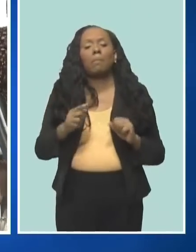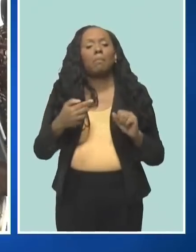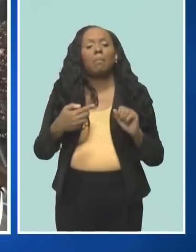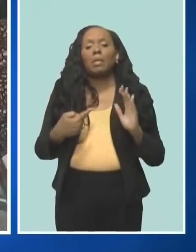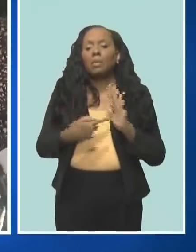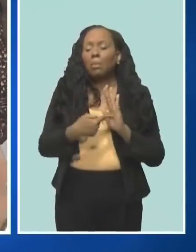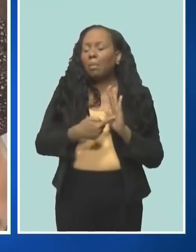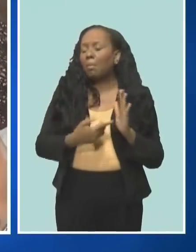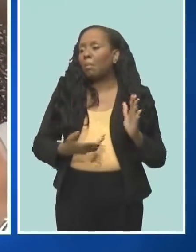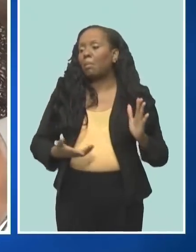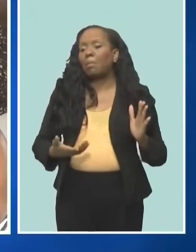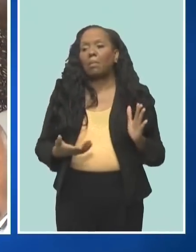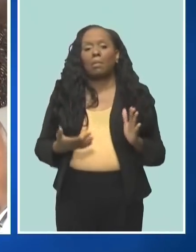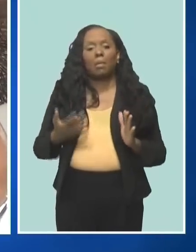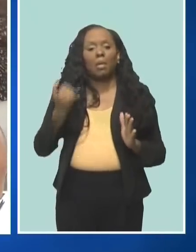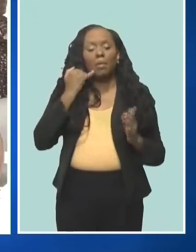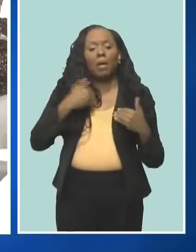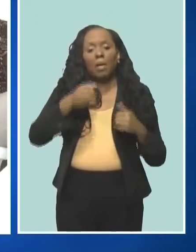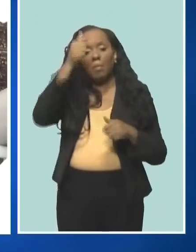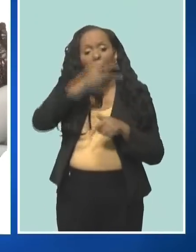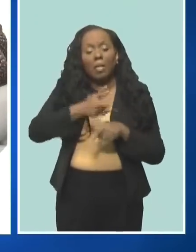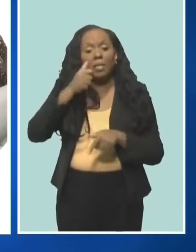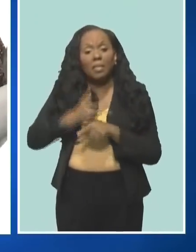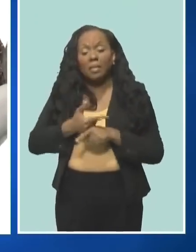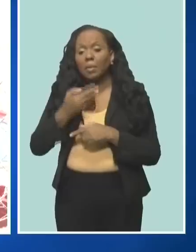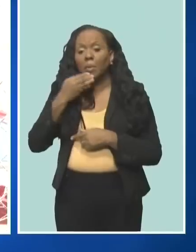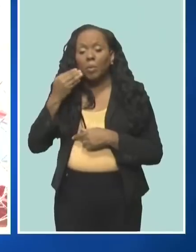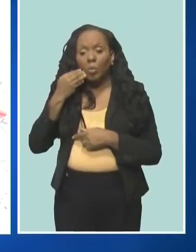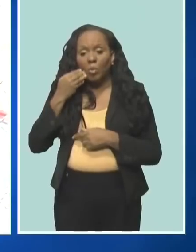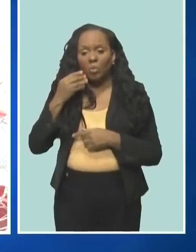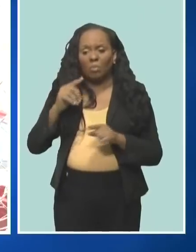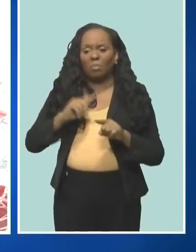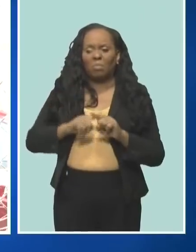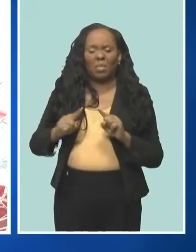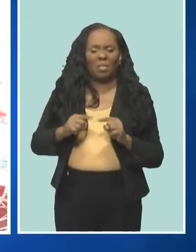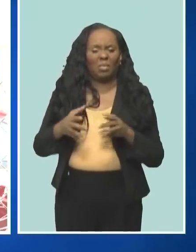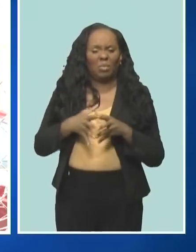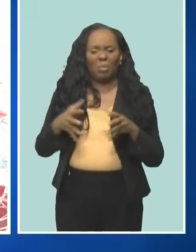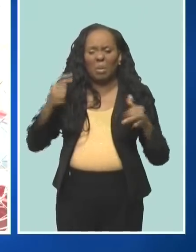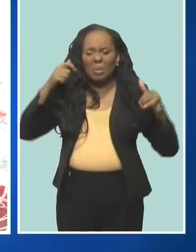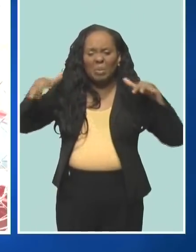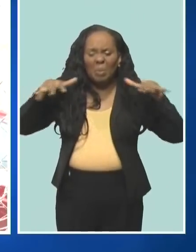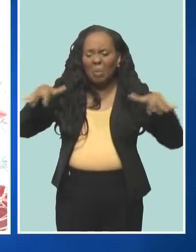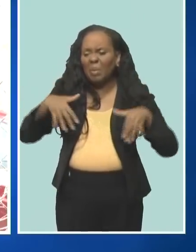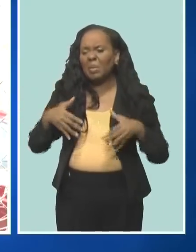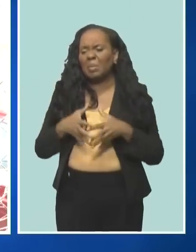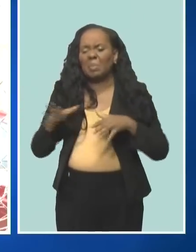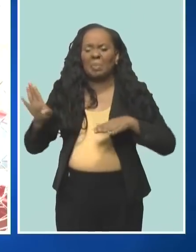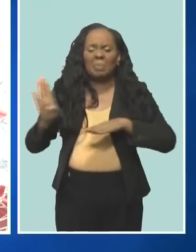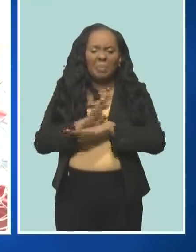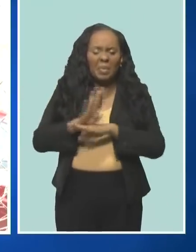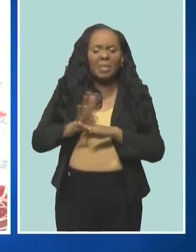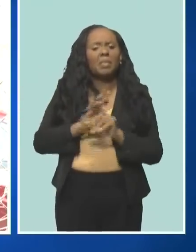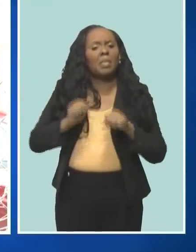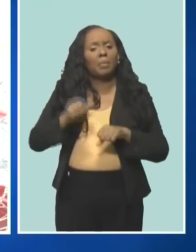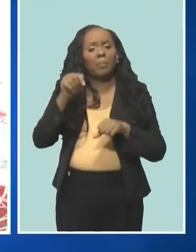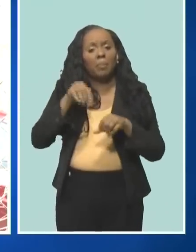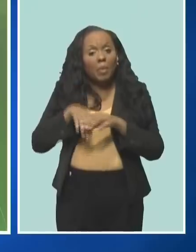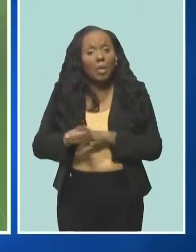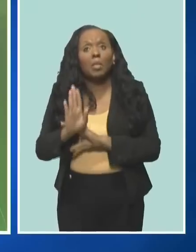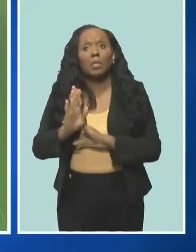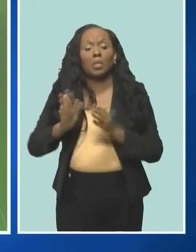environment and study. And this is one of the things that I'm hoping that our community centers will soon become.